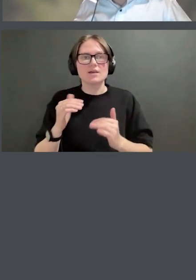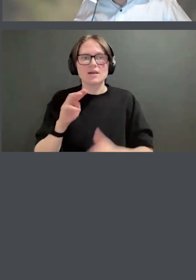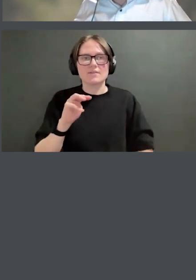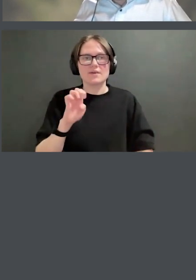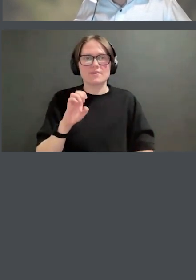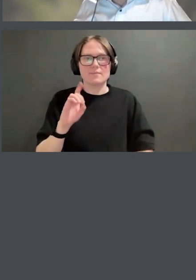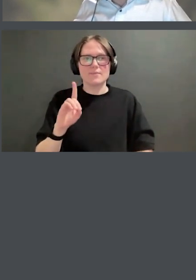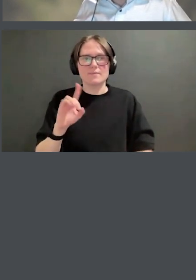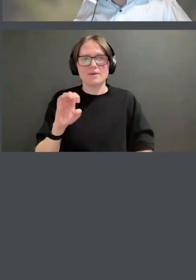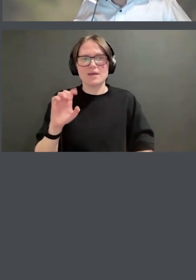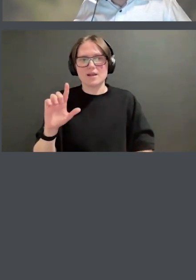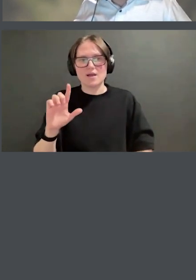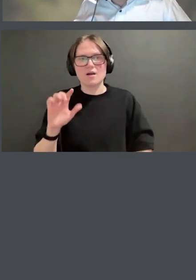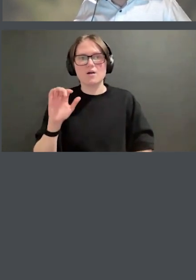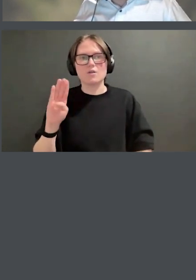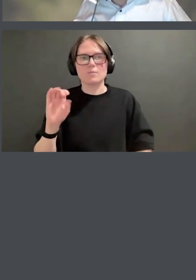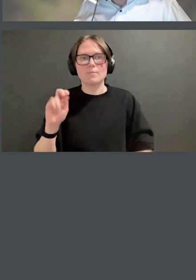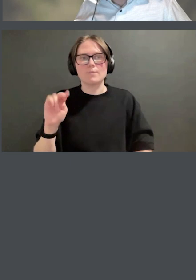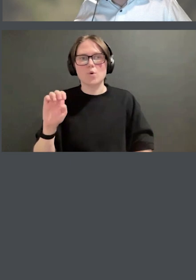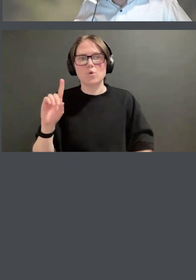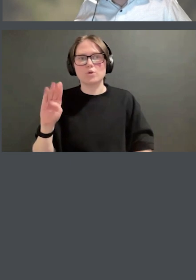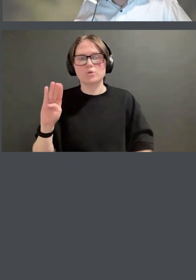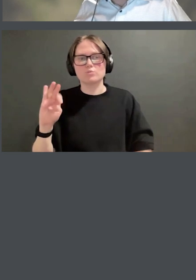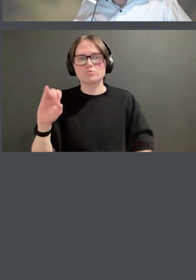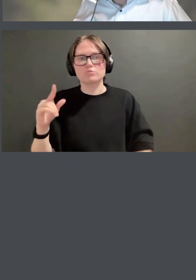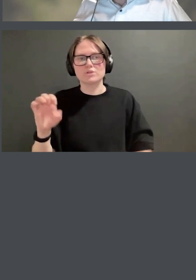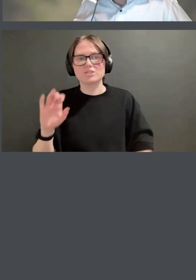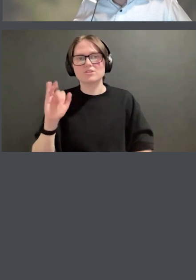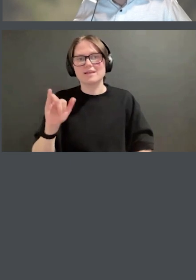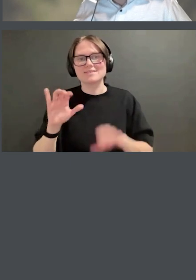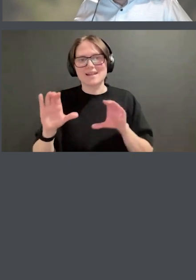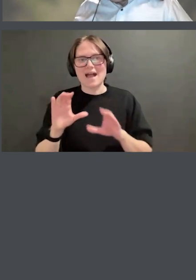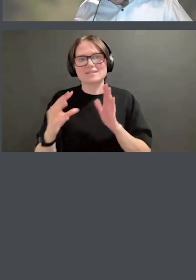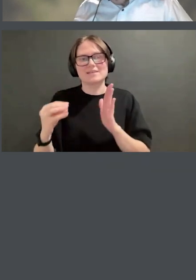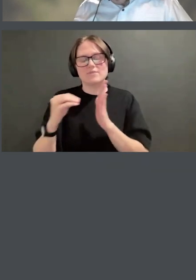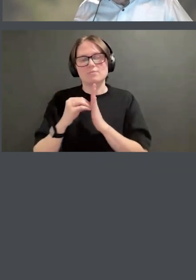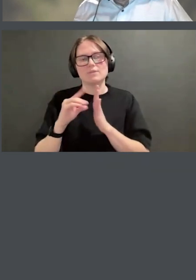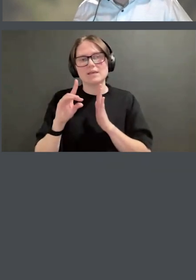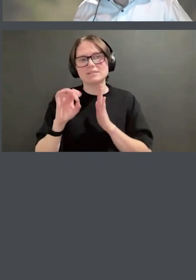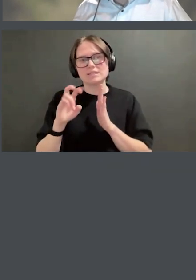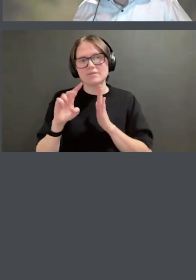Bridge, which is an active implanted device.